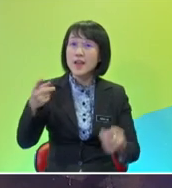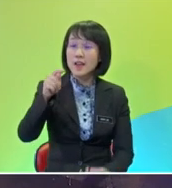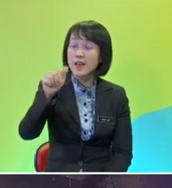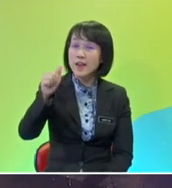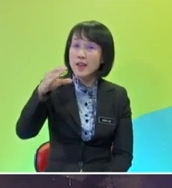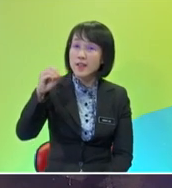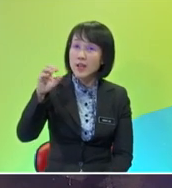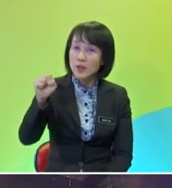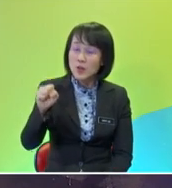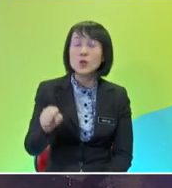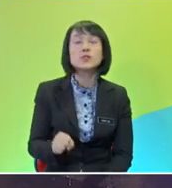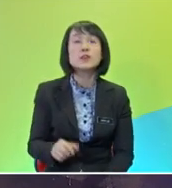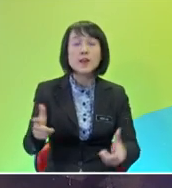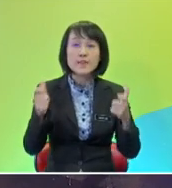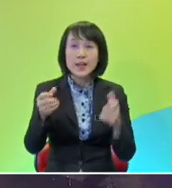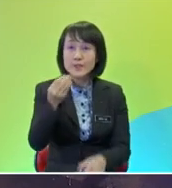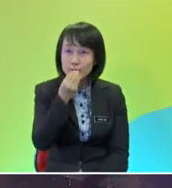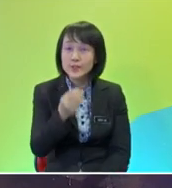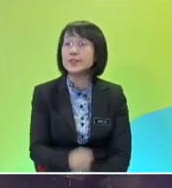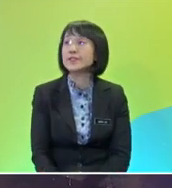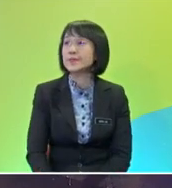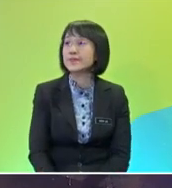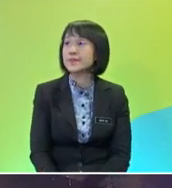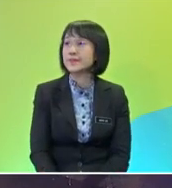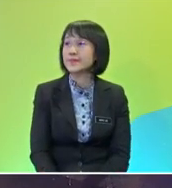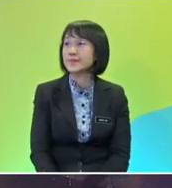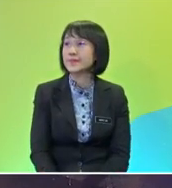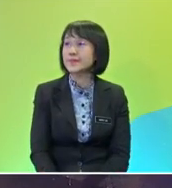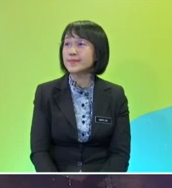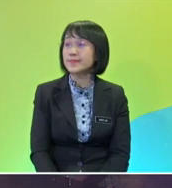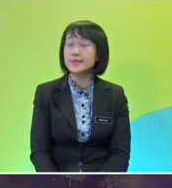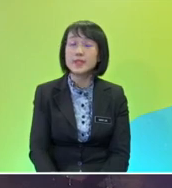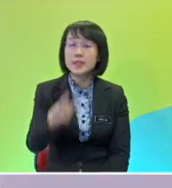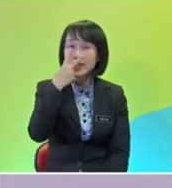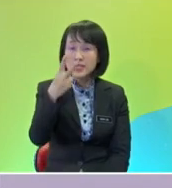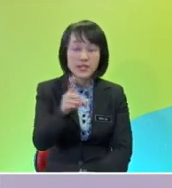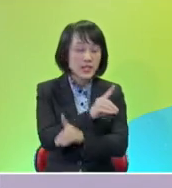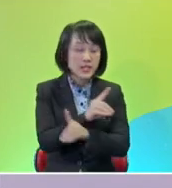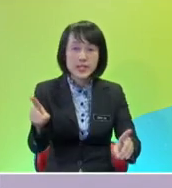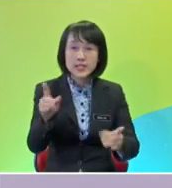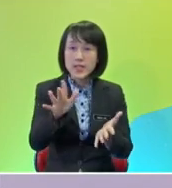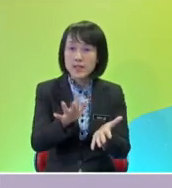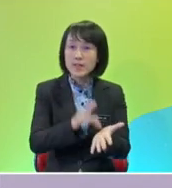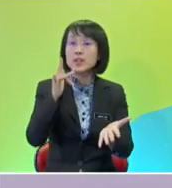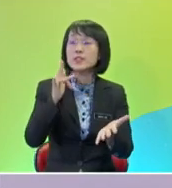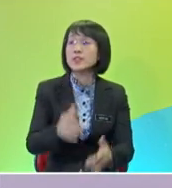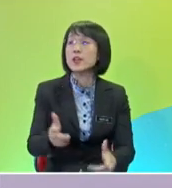mode. Ah, right. Okay. Okay, now let's look at the disadvantages of fast